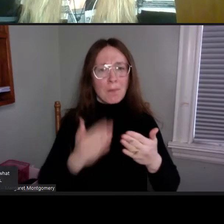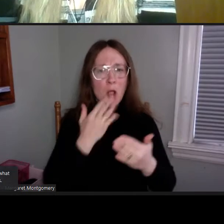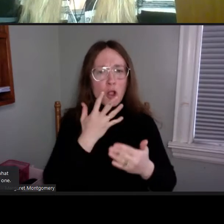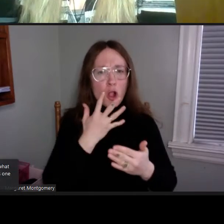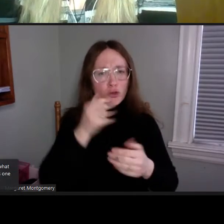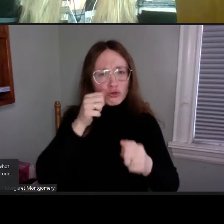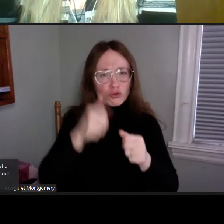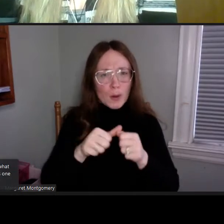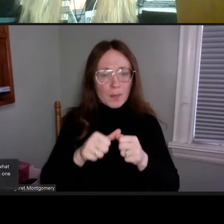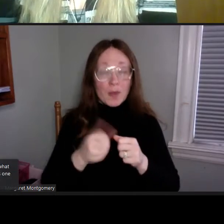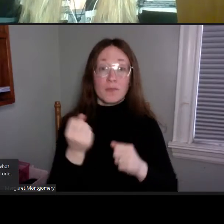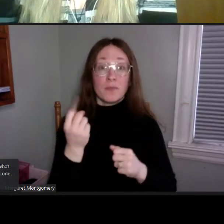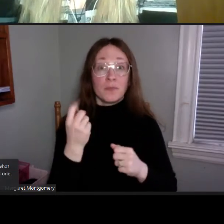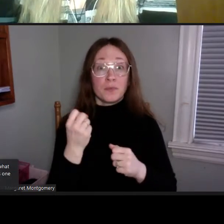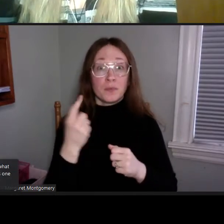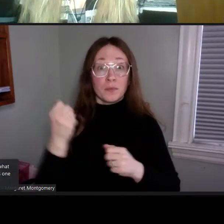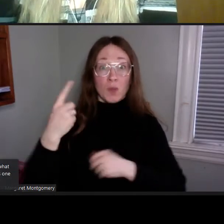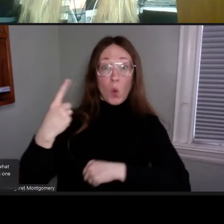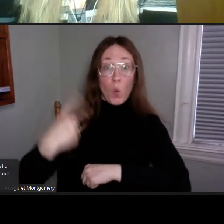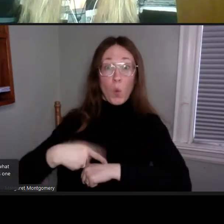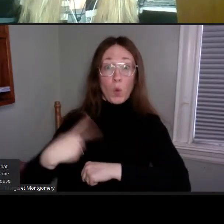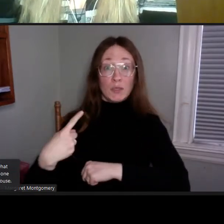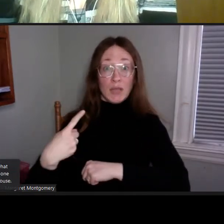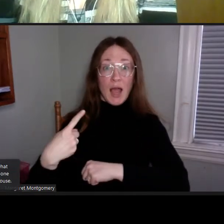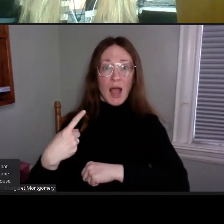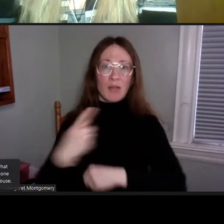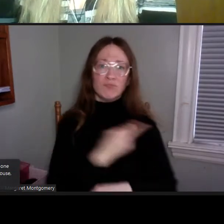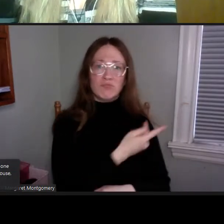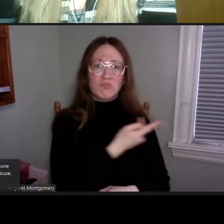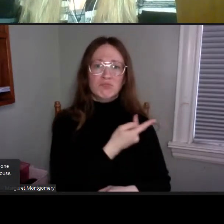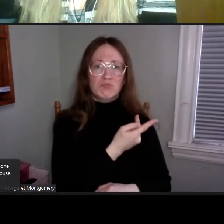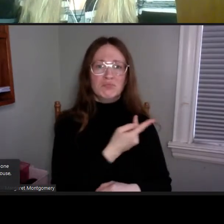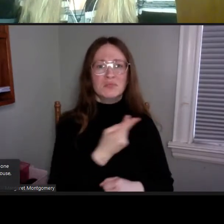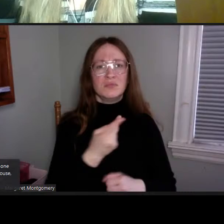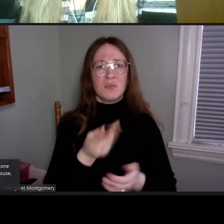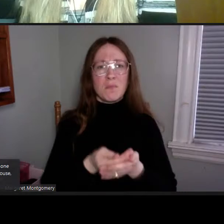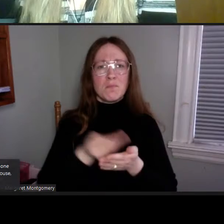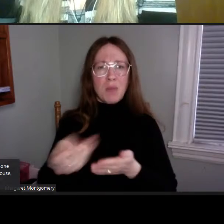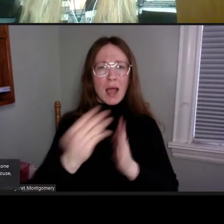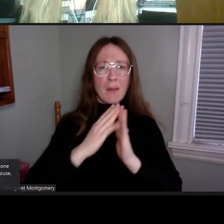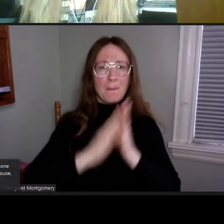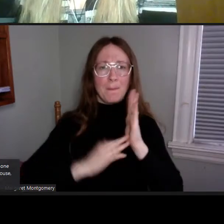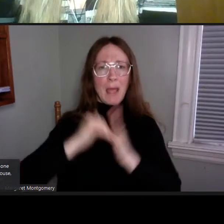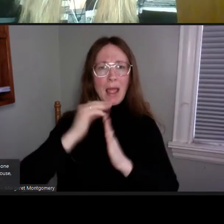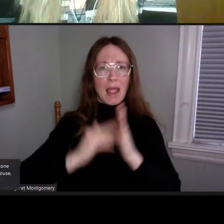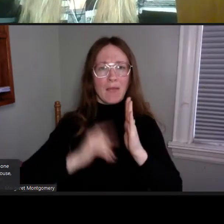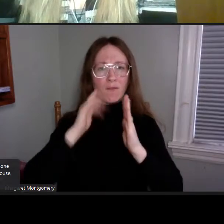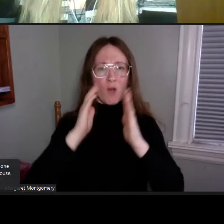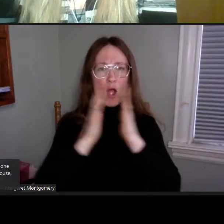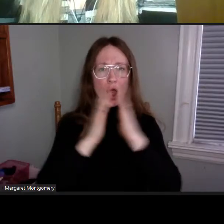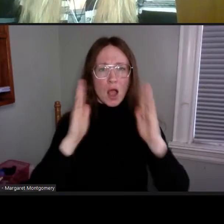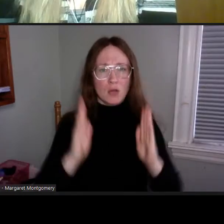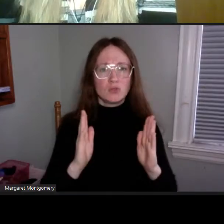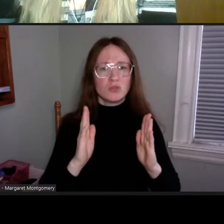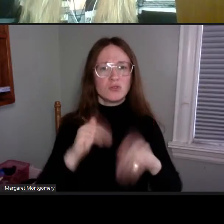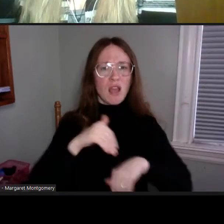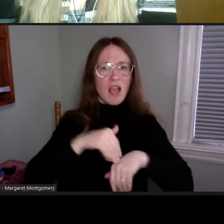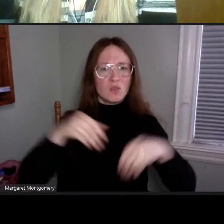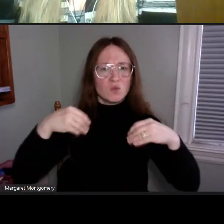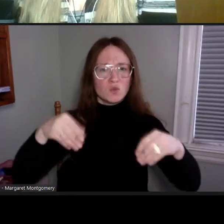one time we were looking for paint for the house and we were at a hardware store and my wife's looking